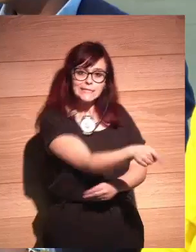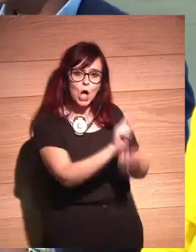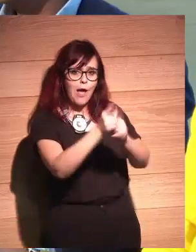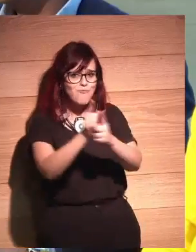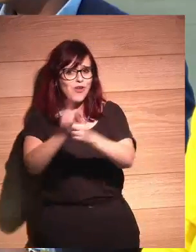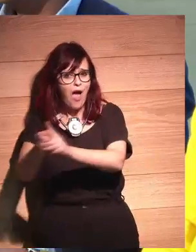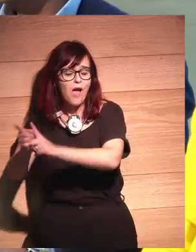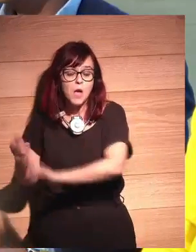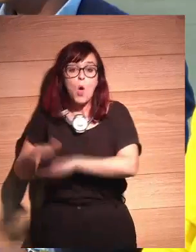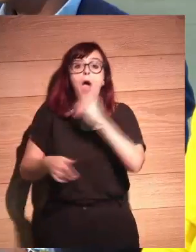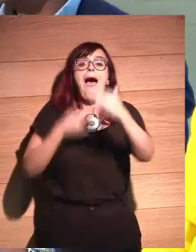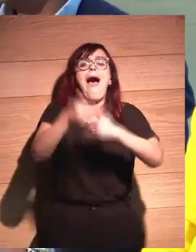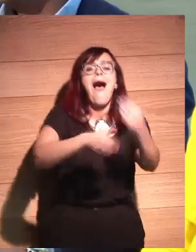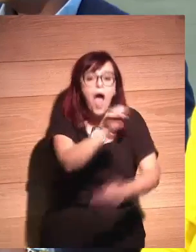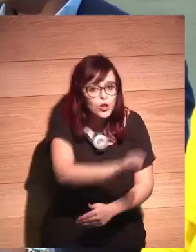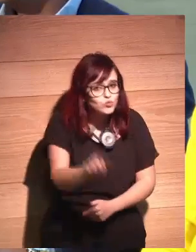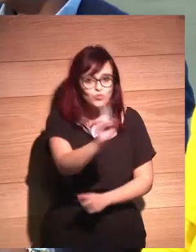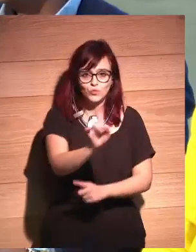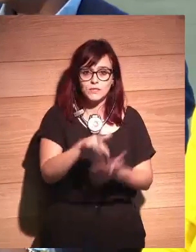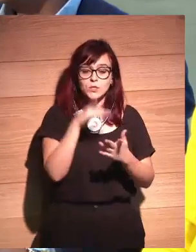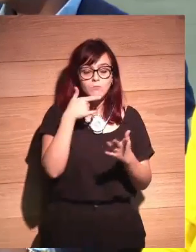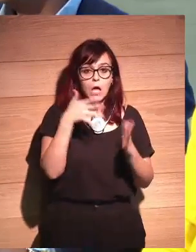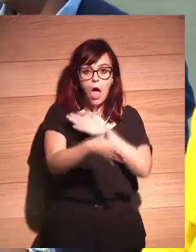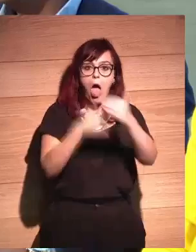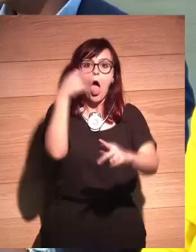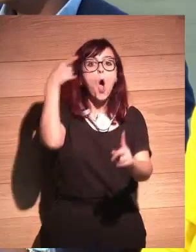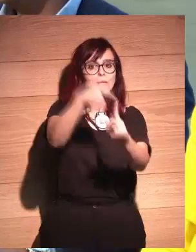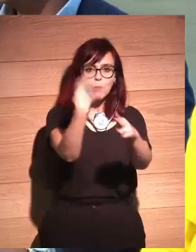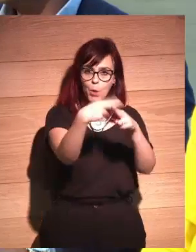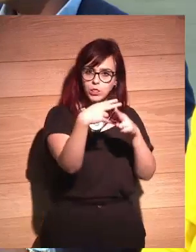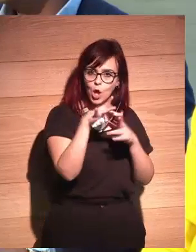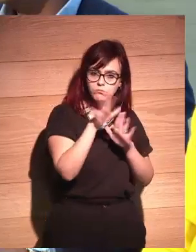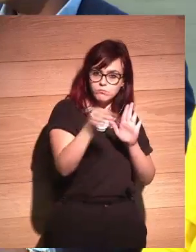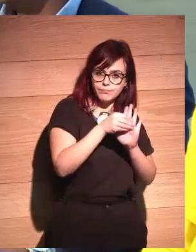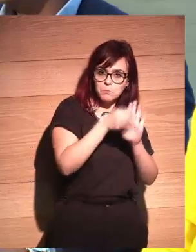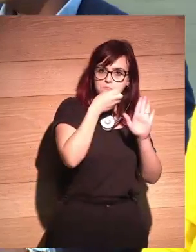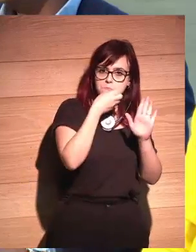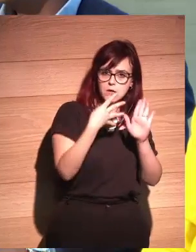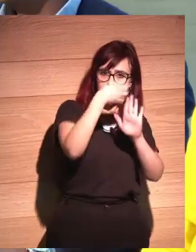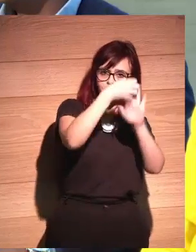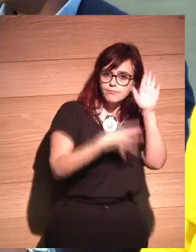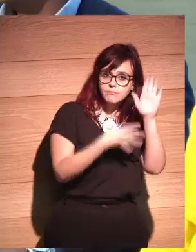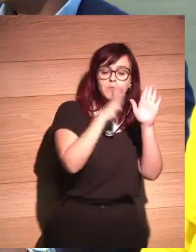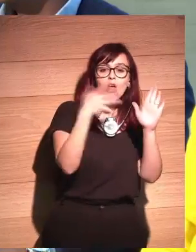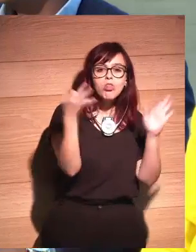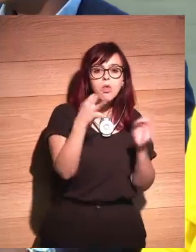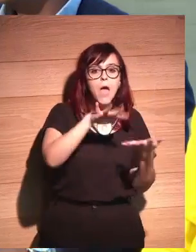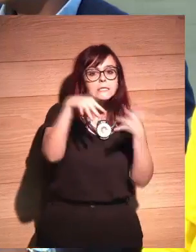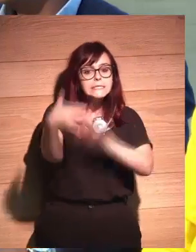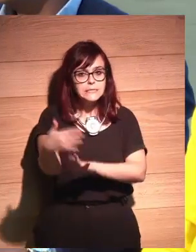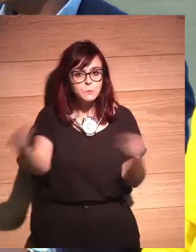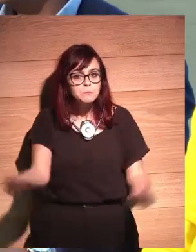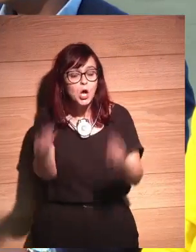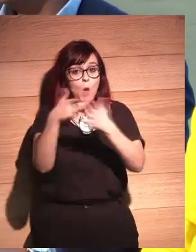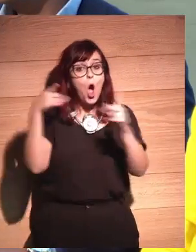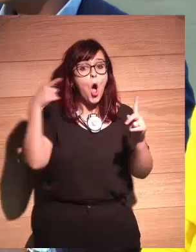years. It's very fine to have political goals, and I am very much for the goals. But on a